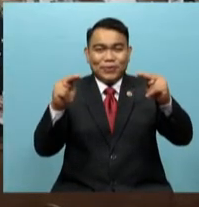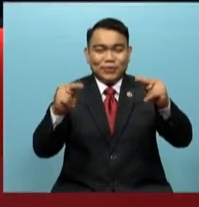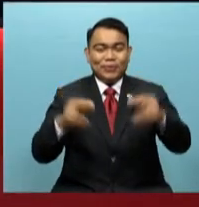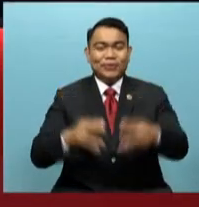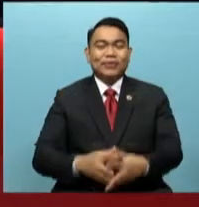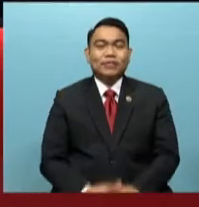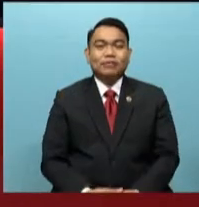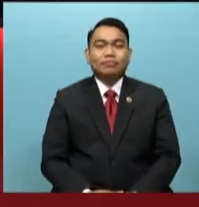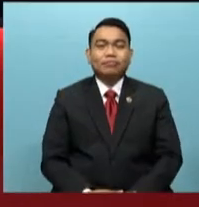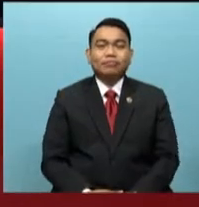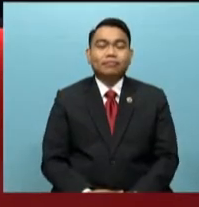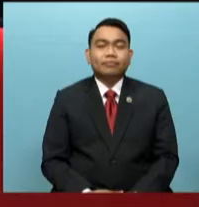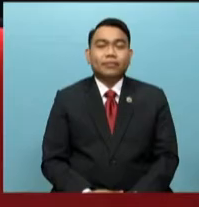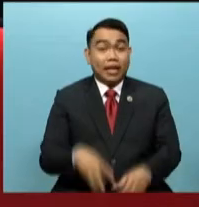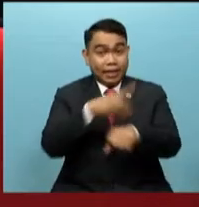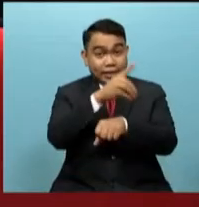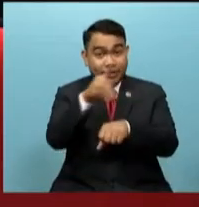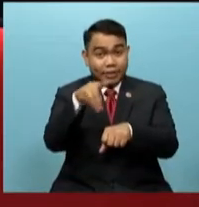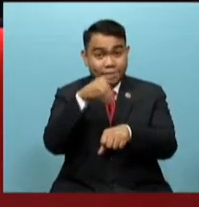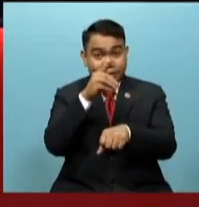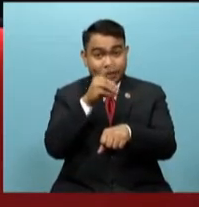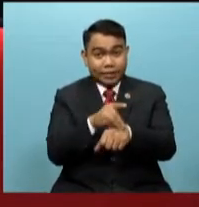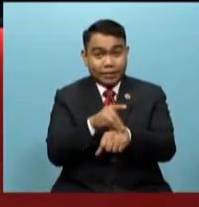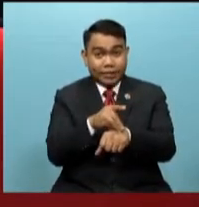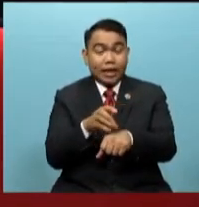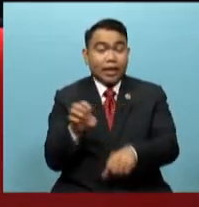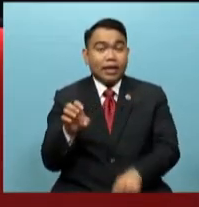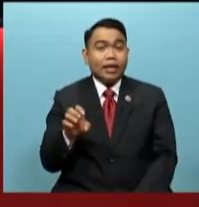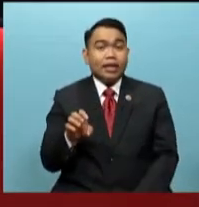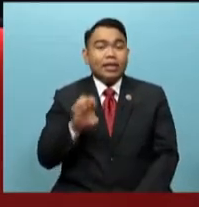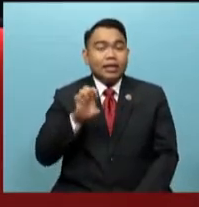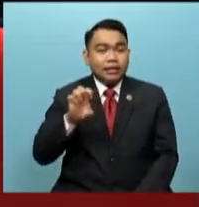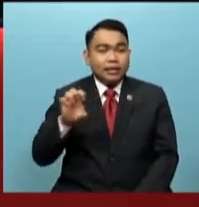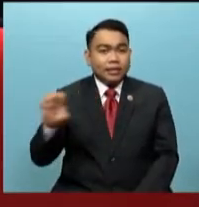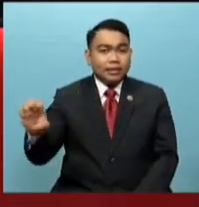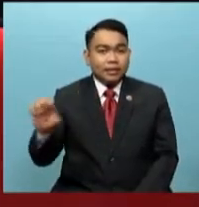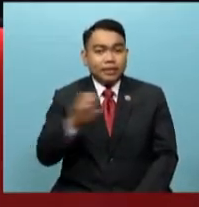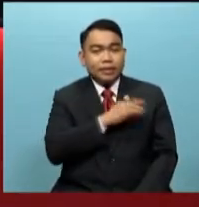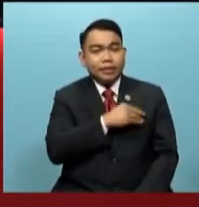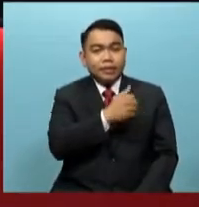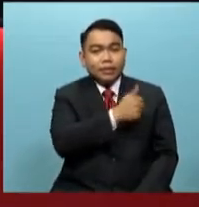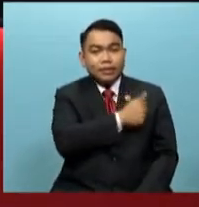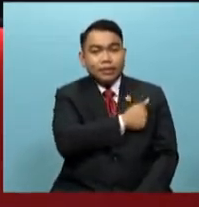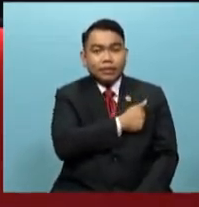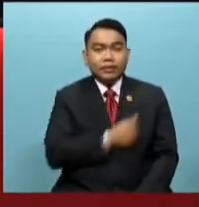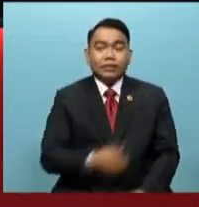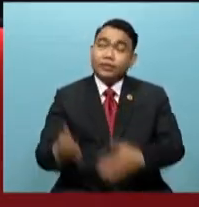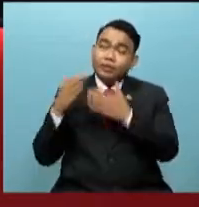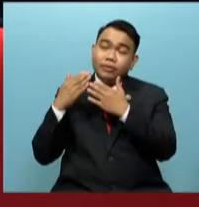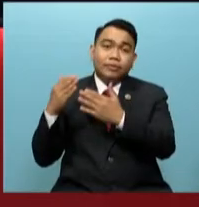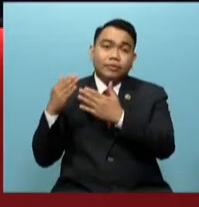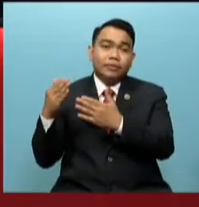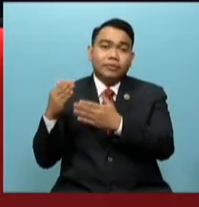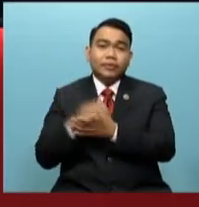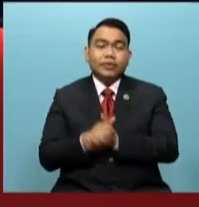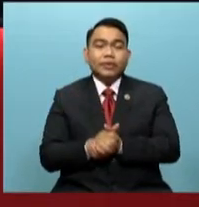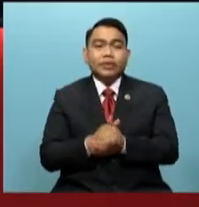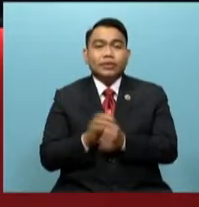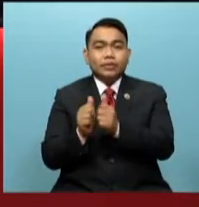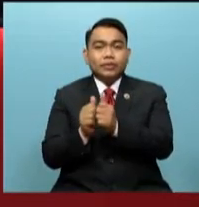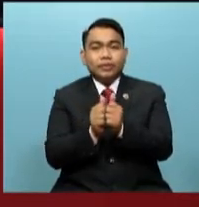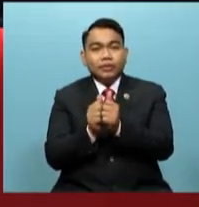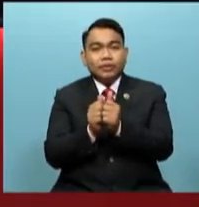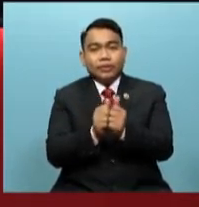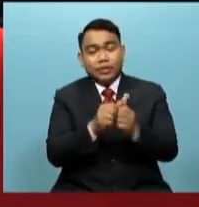Network. In the District of Eastern Ontario, choir members offer praise and thanks to the Lord God in unison and harmony during